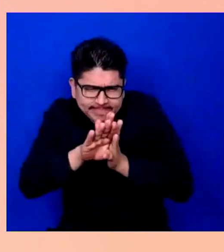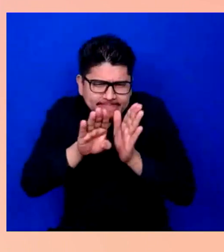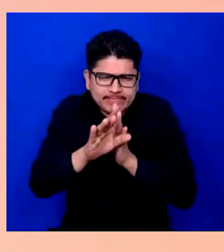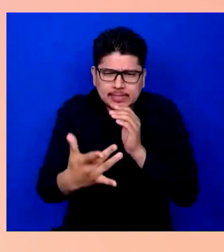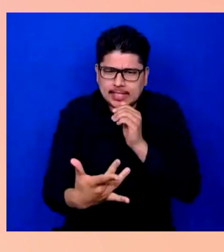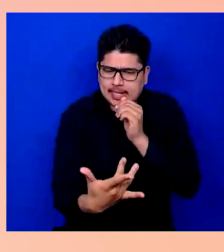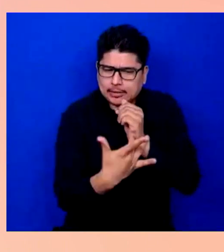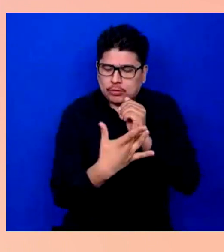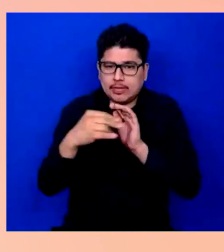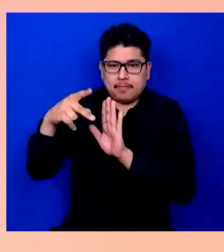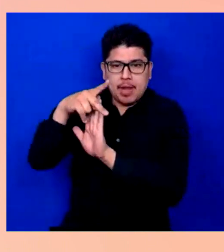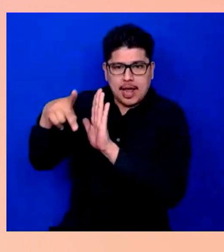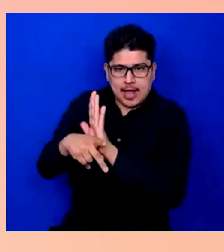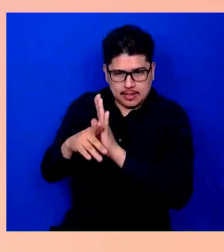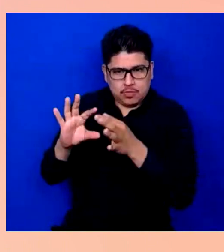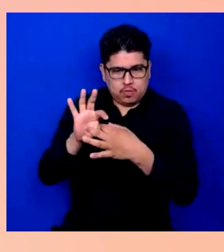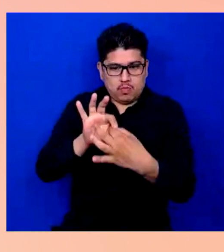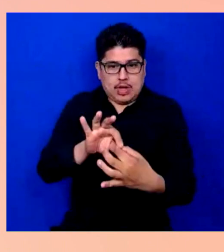to technologies,